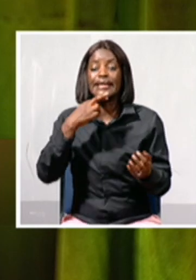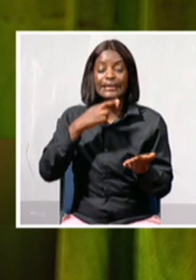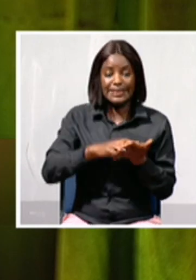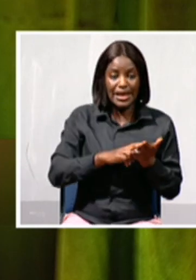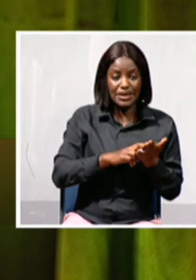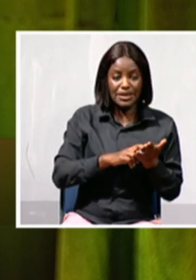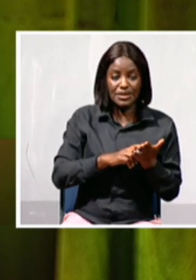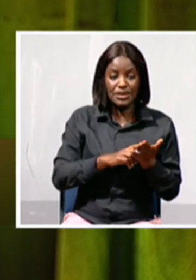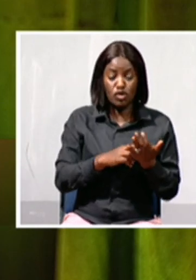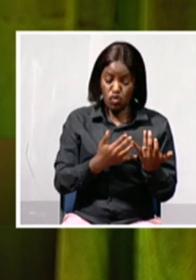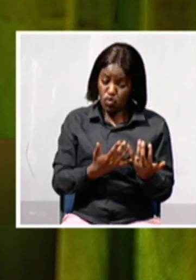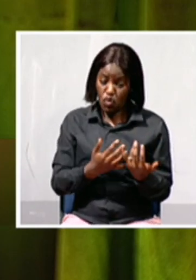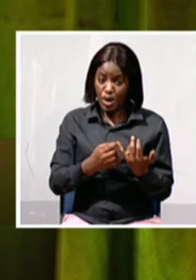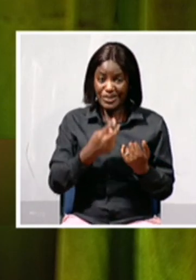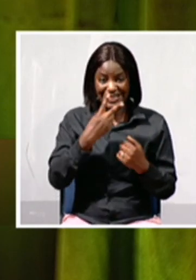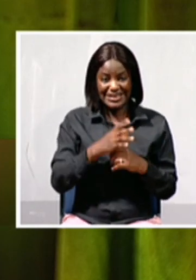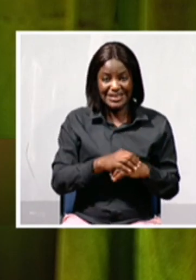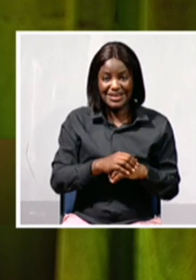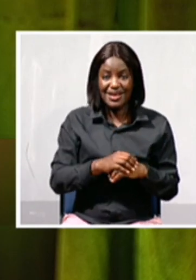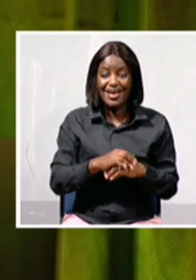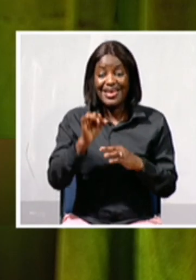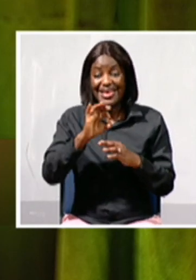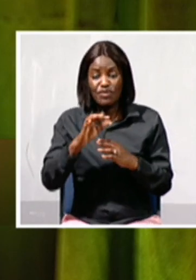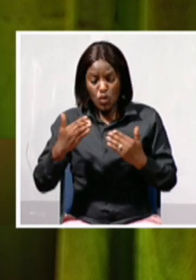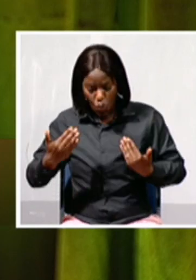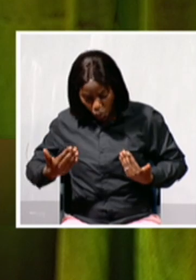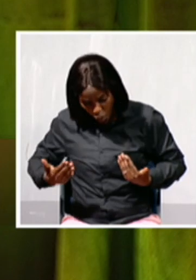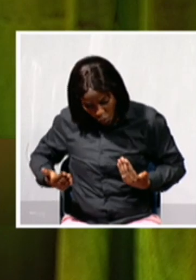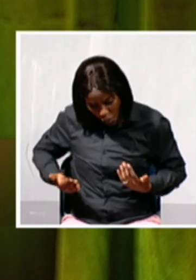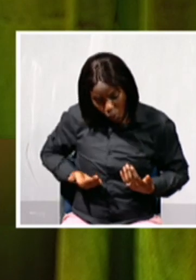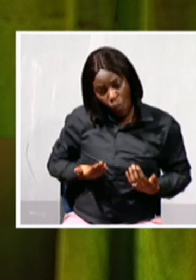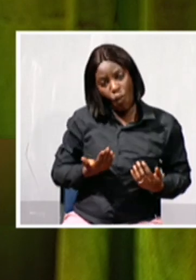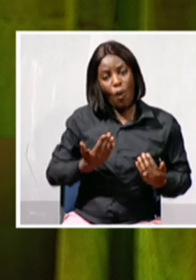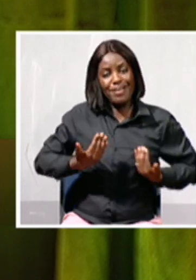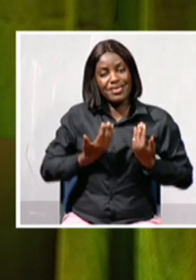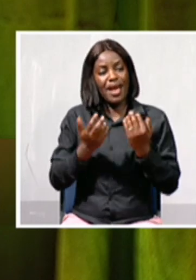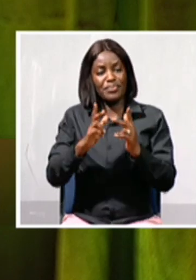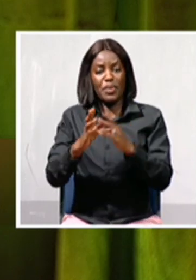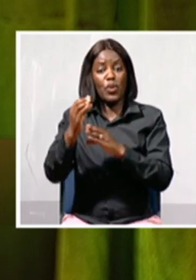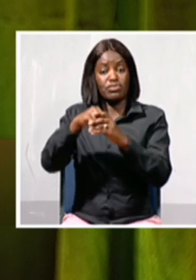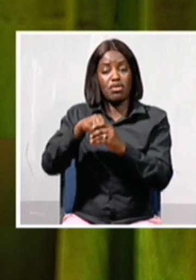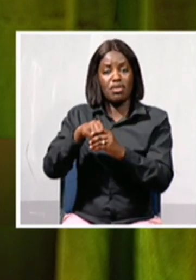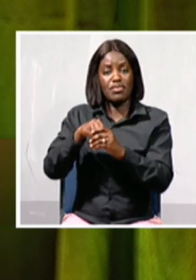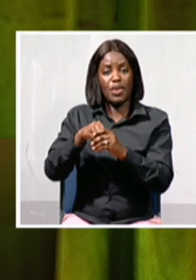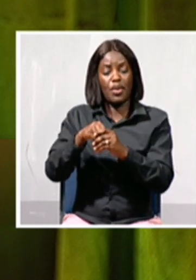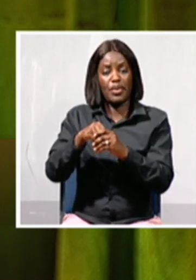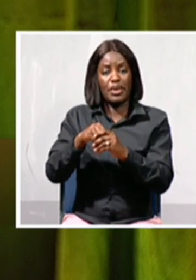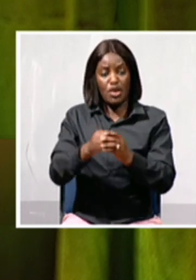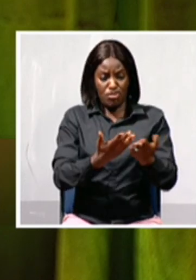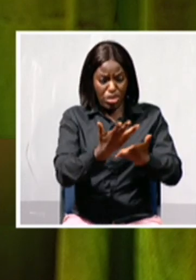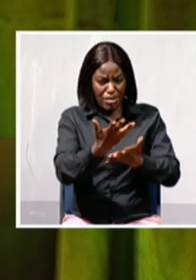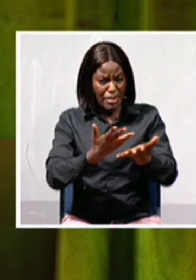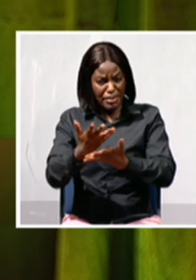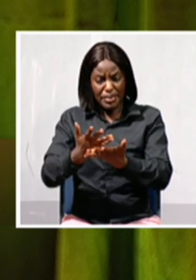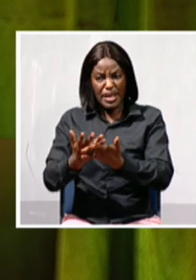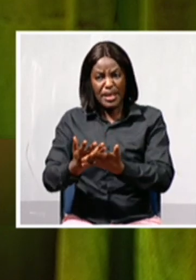young people at the table, we should go to the drawing board in terms of how do we attract young people to the table where we have